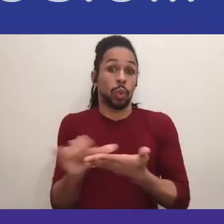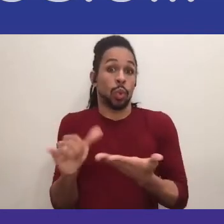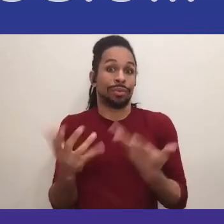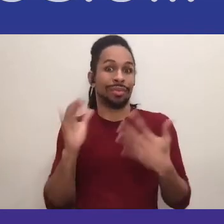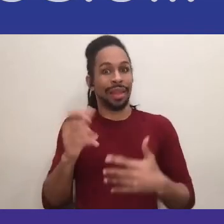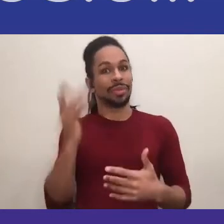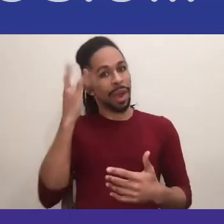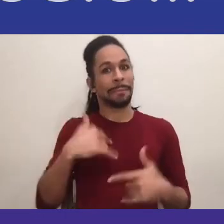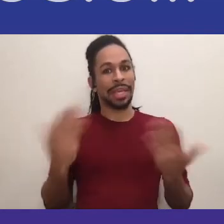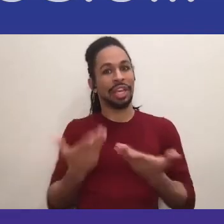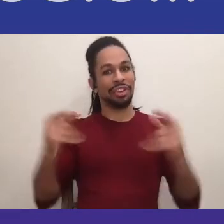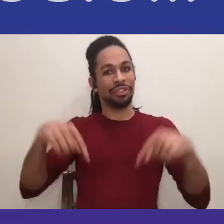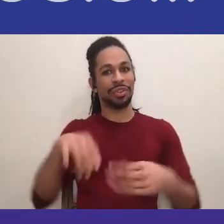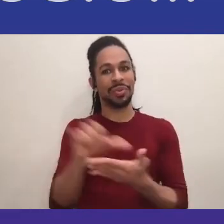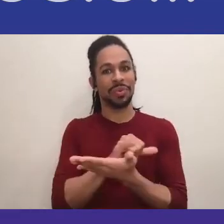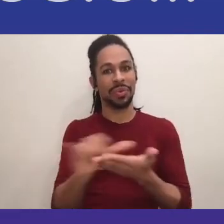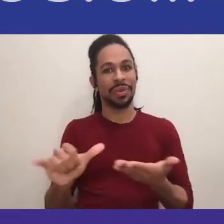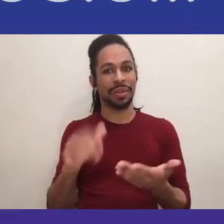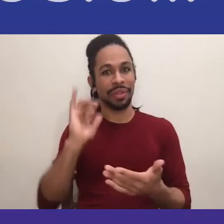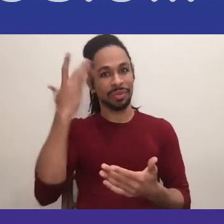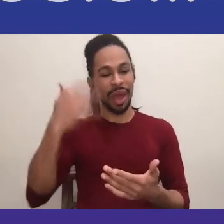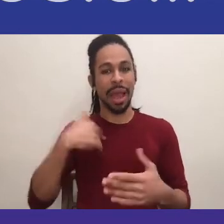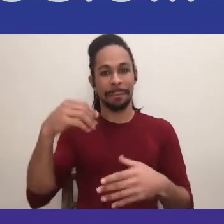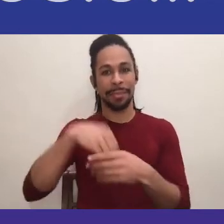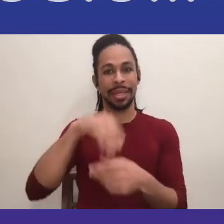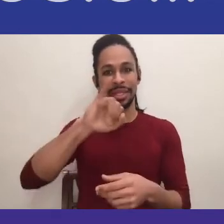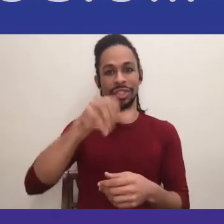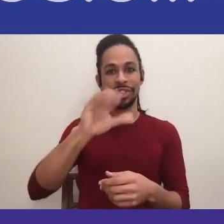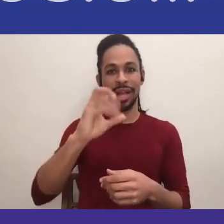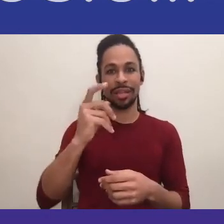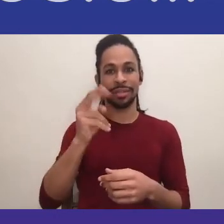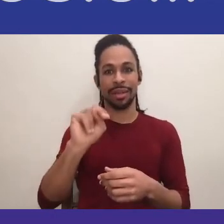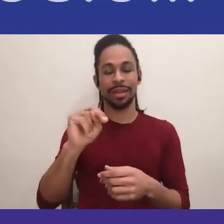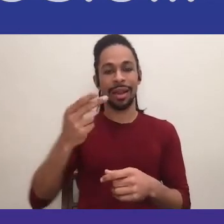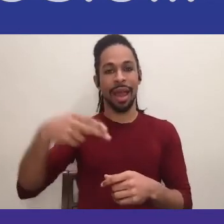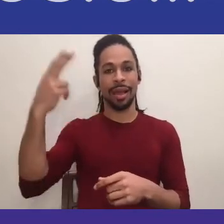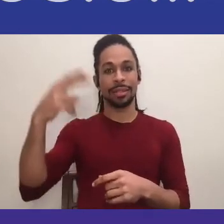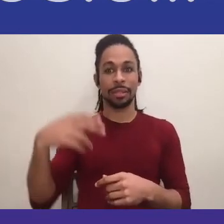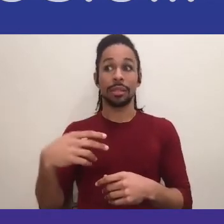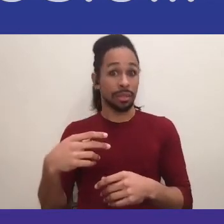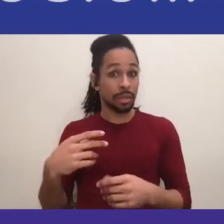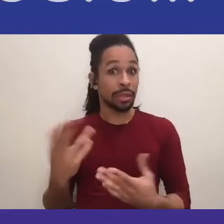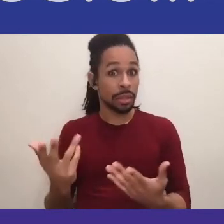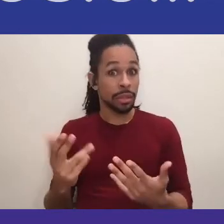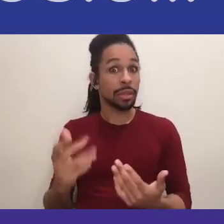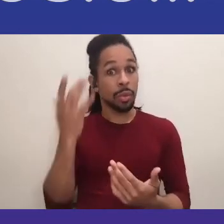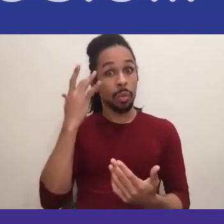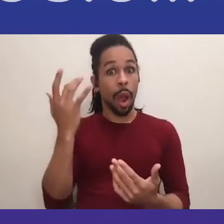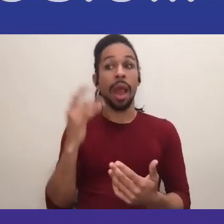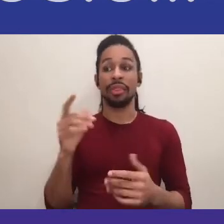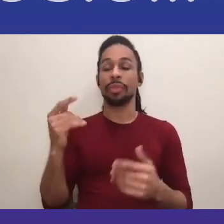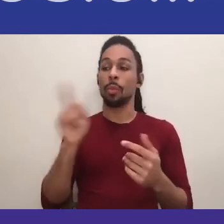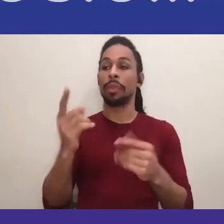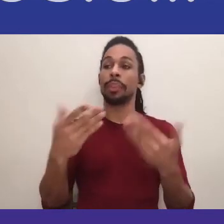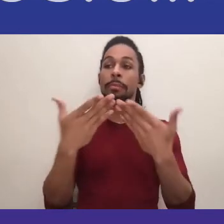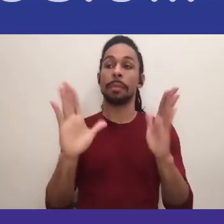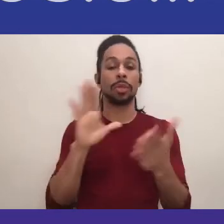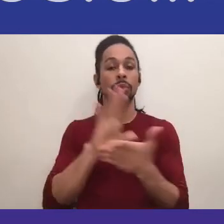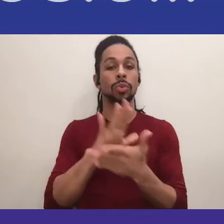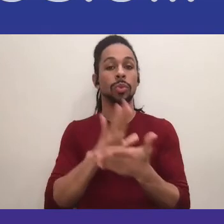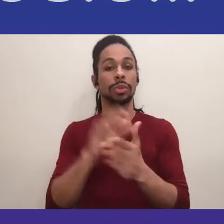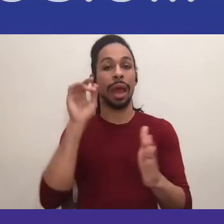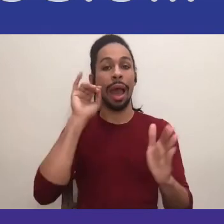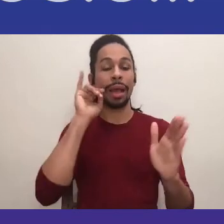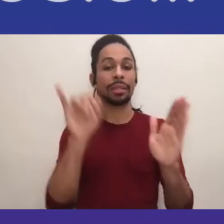New York. And that's why I'm in Jackson Heights, where the public schools had identified 162